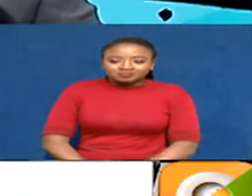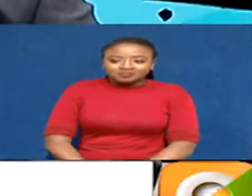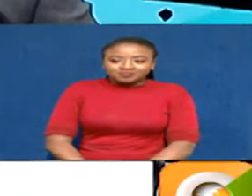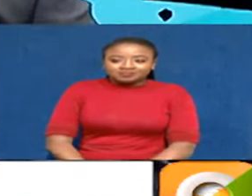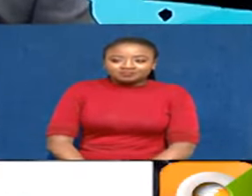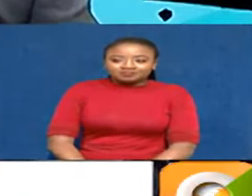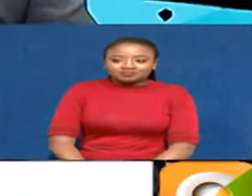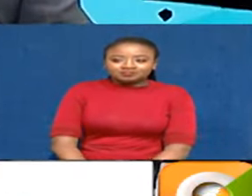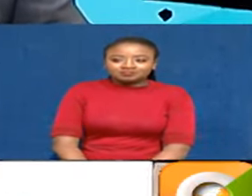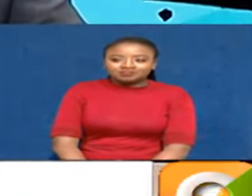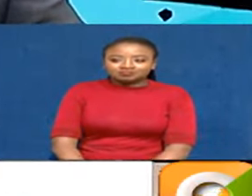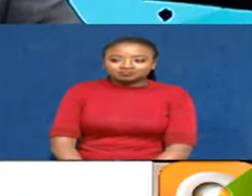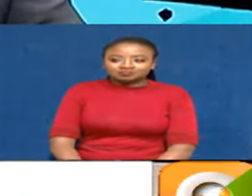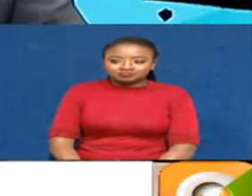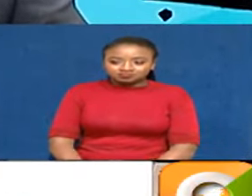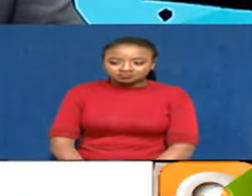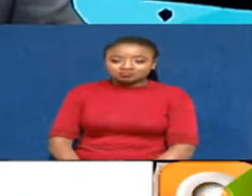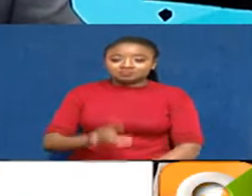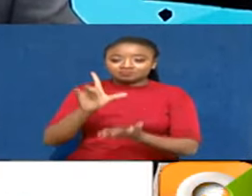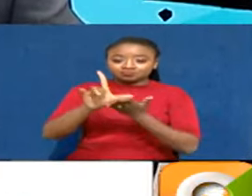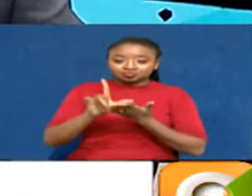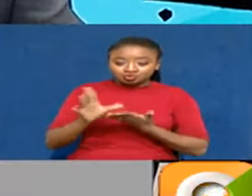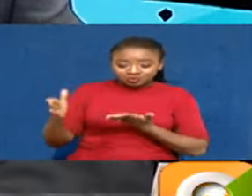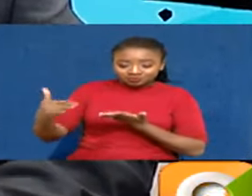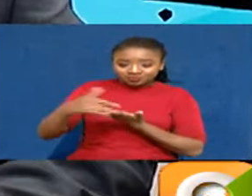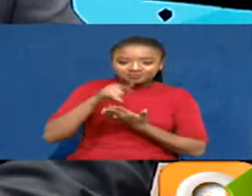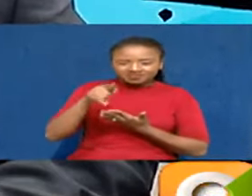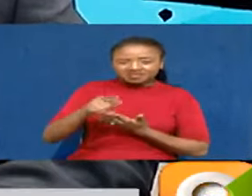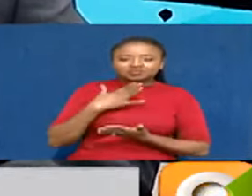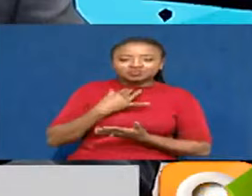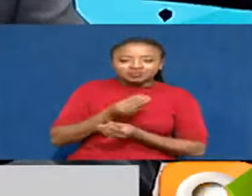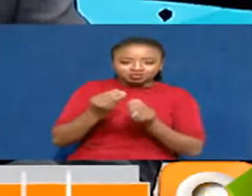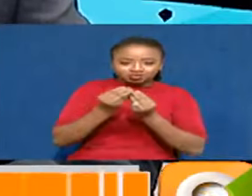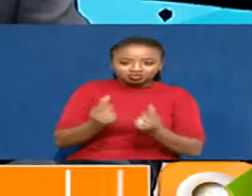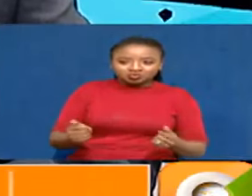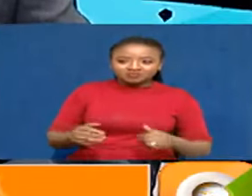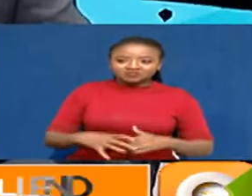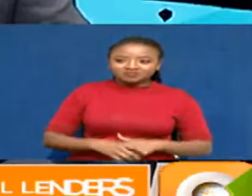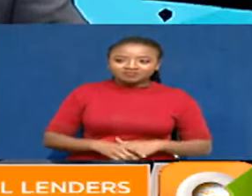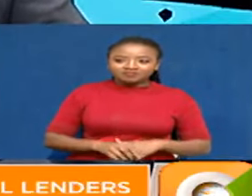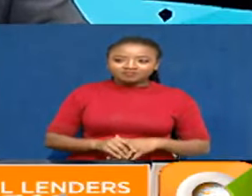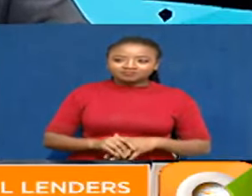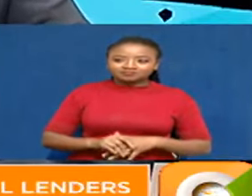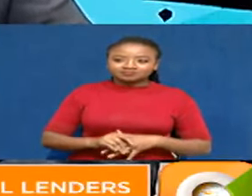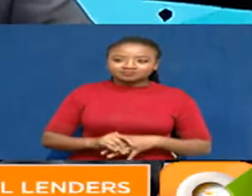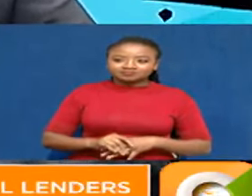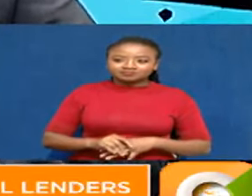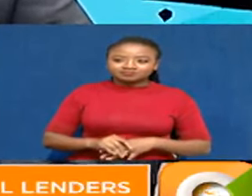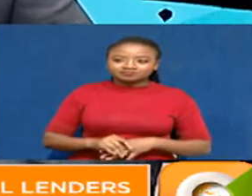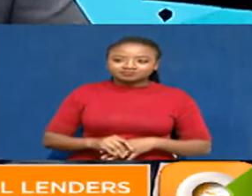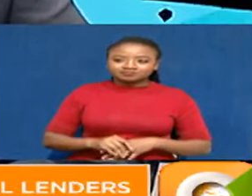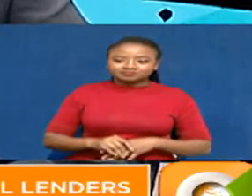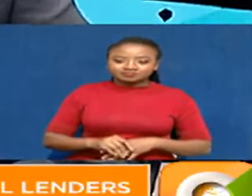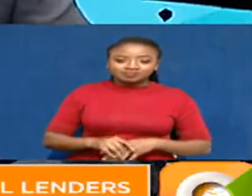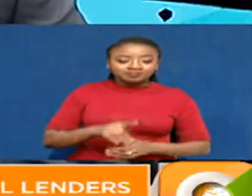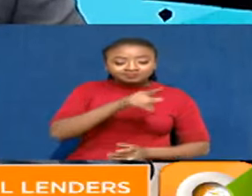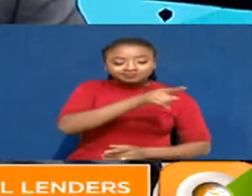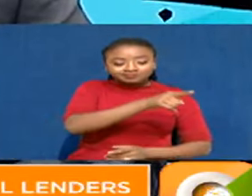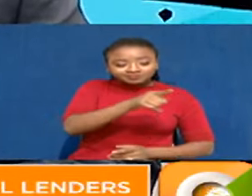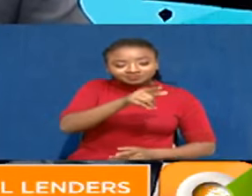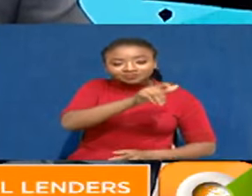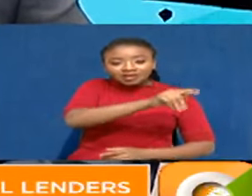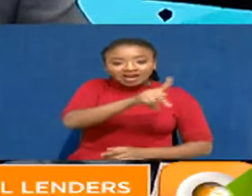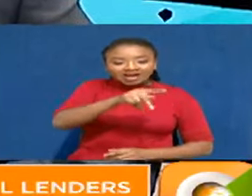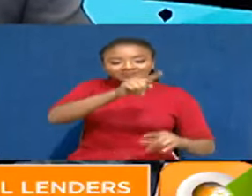So debt collection is a thing we are solving. The list of the bad actors is being worked on, as I